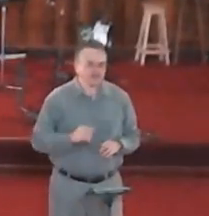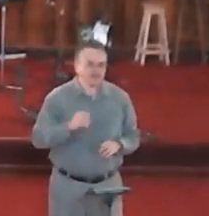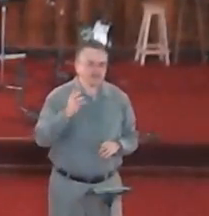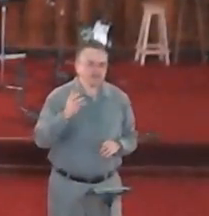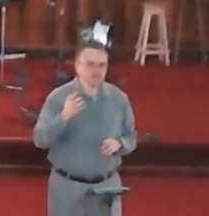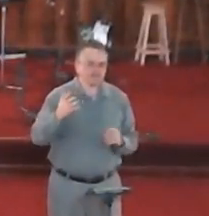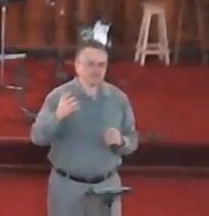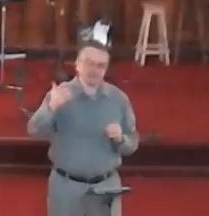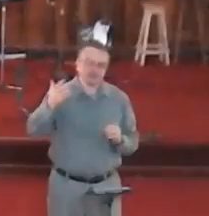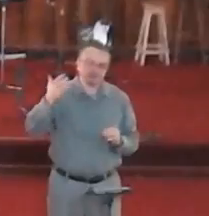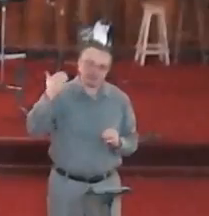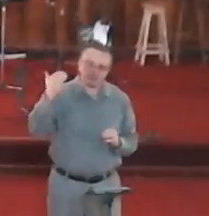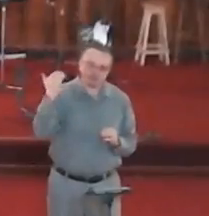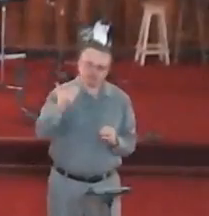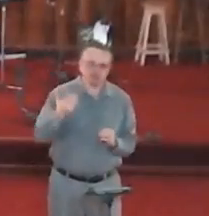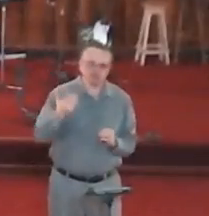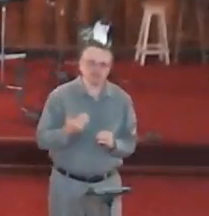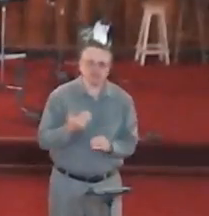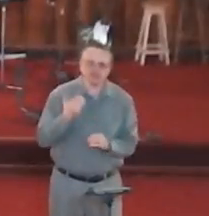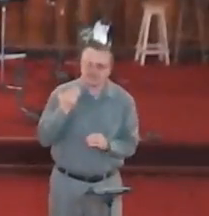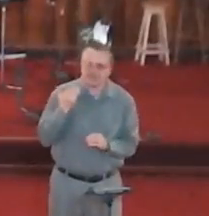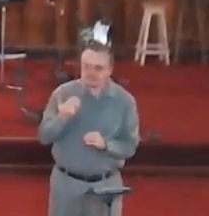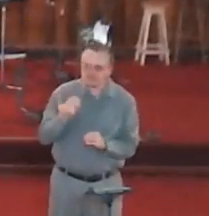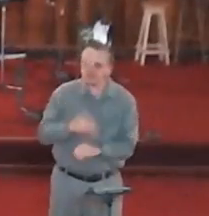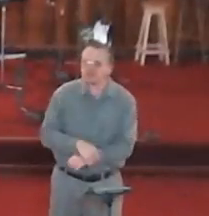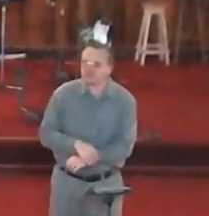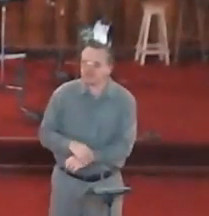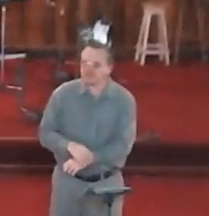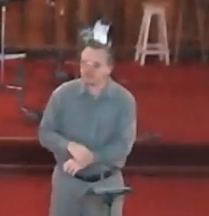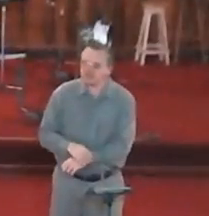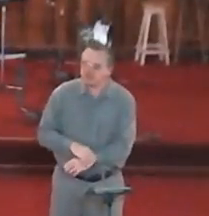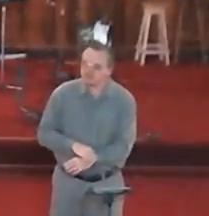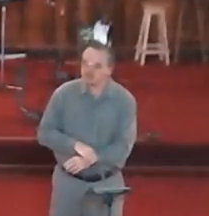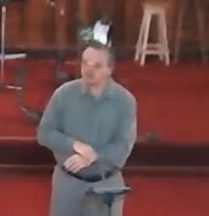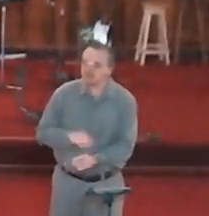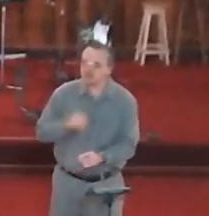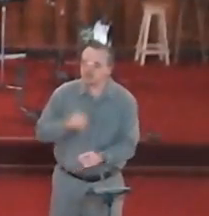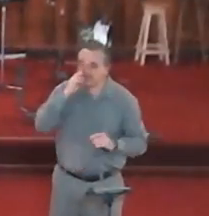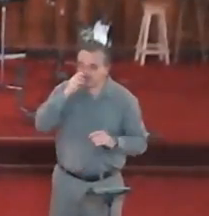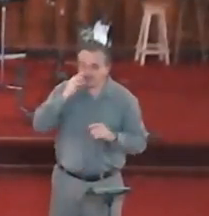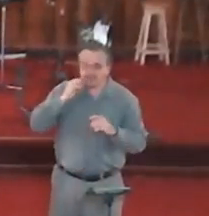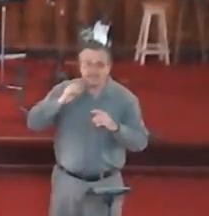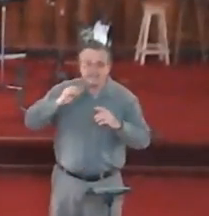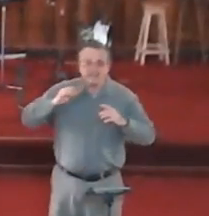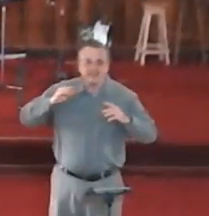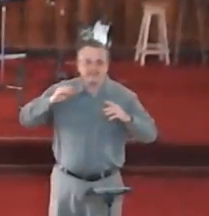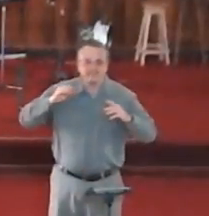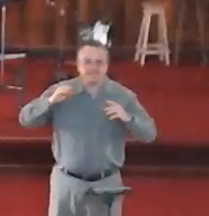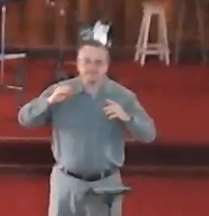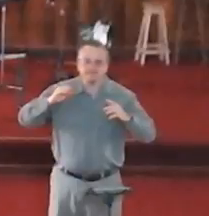speaks. Y entonces, ¿verdad? Expusimos esto y no es una oportunidad para